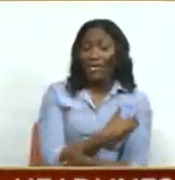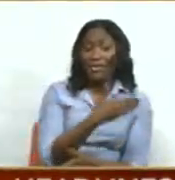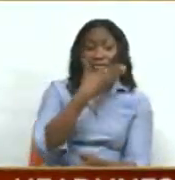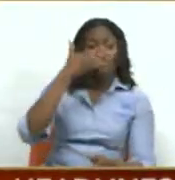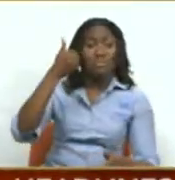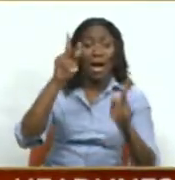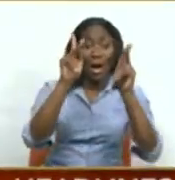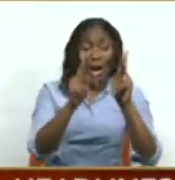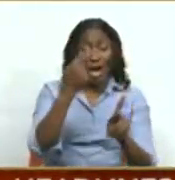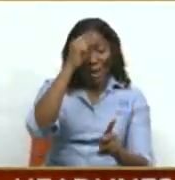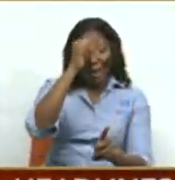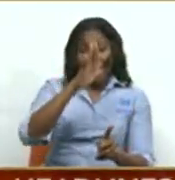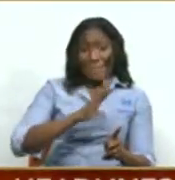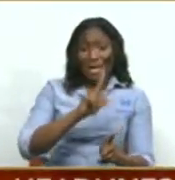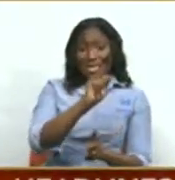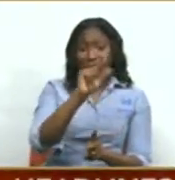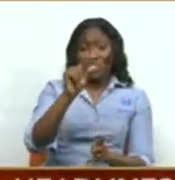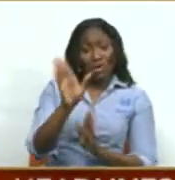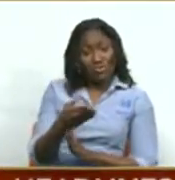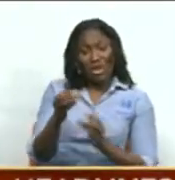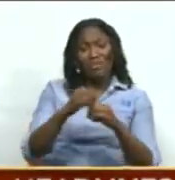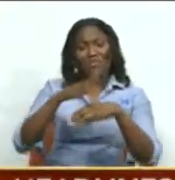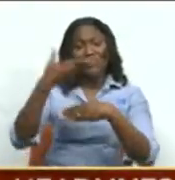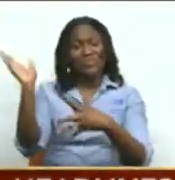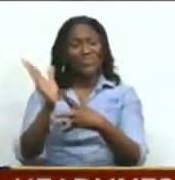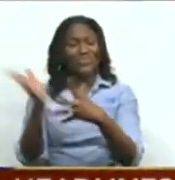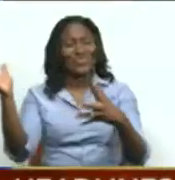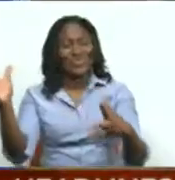men's international T20 cricket. Stick around.